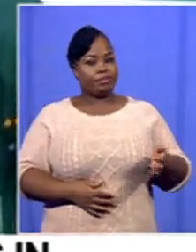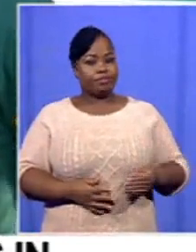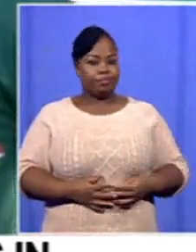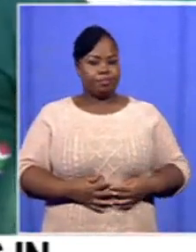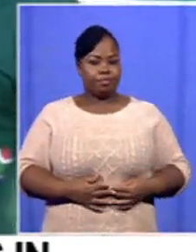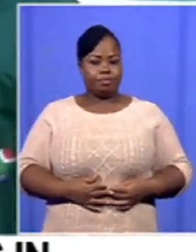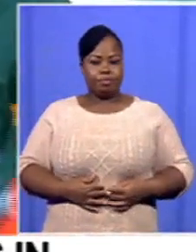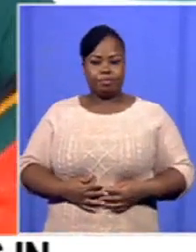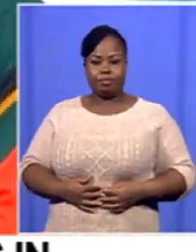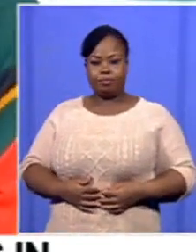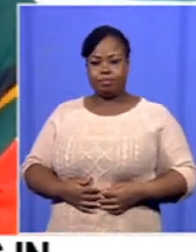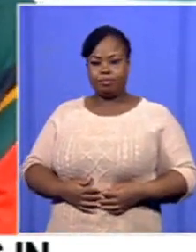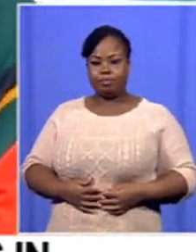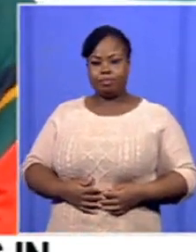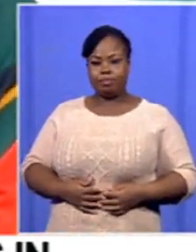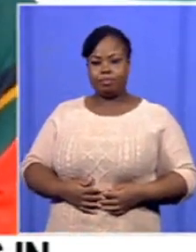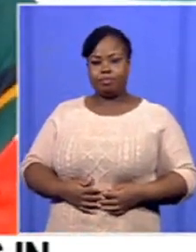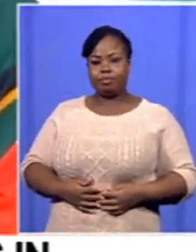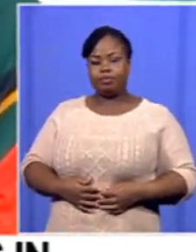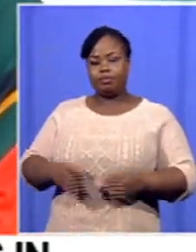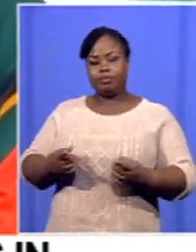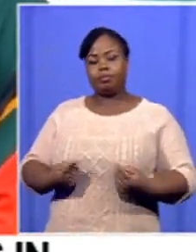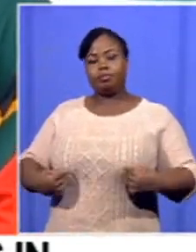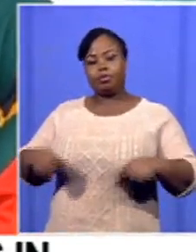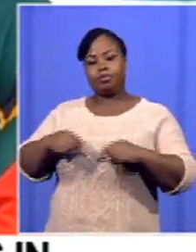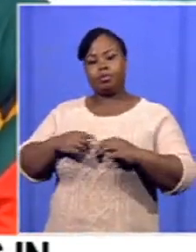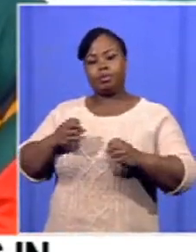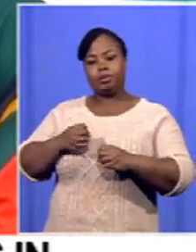residents? Actually, we started here